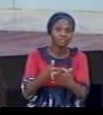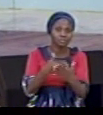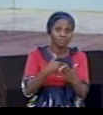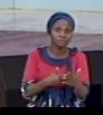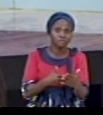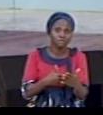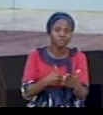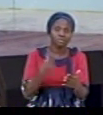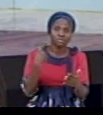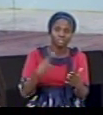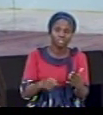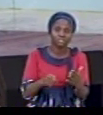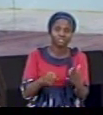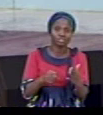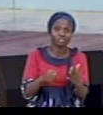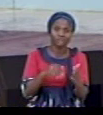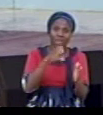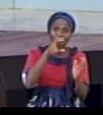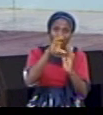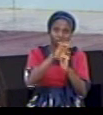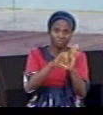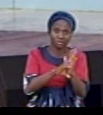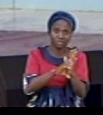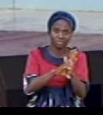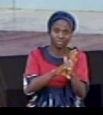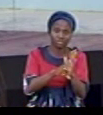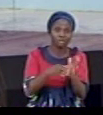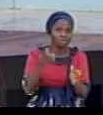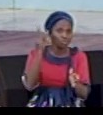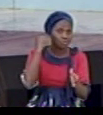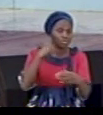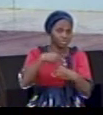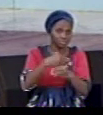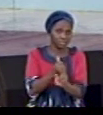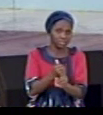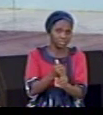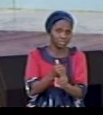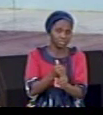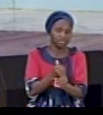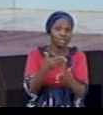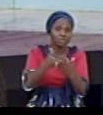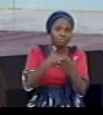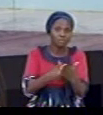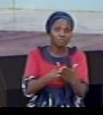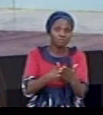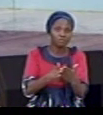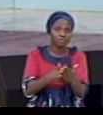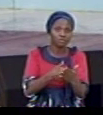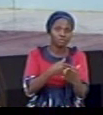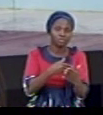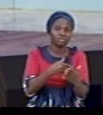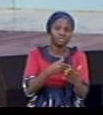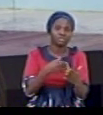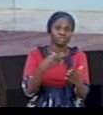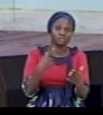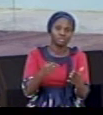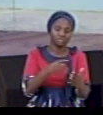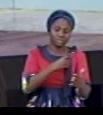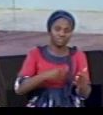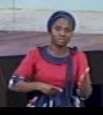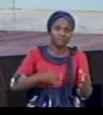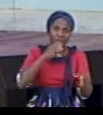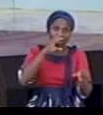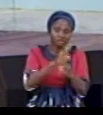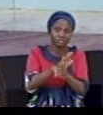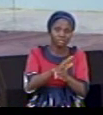the covenant, old covenant was made, before Davidic covenant was